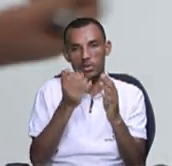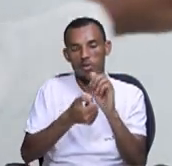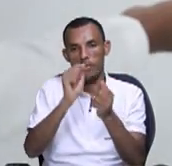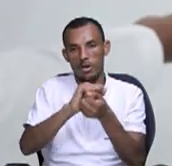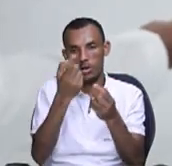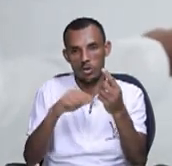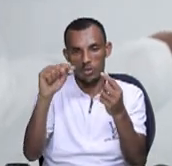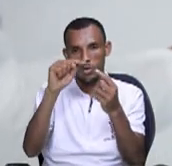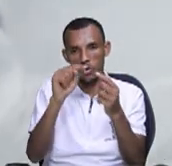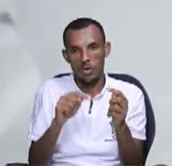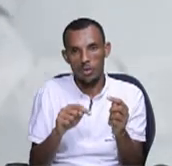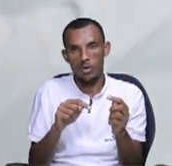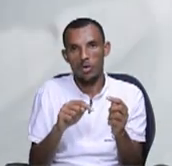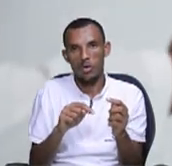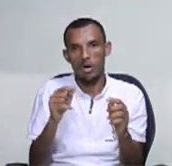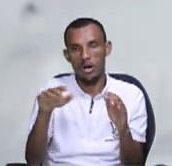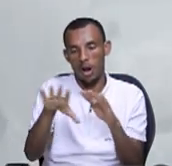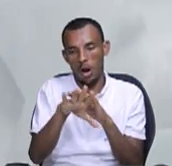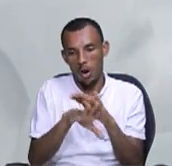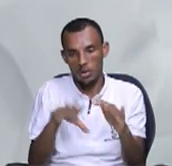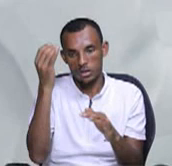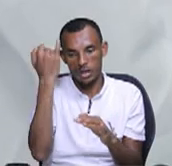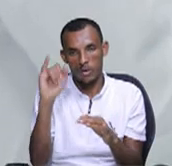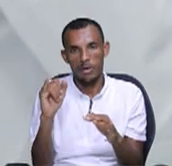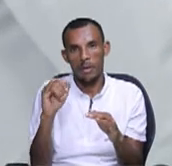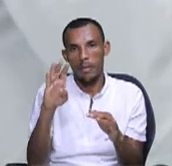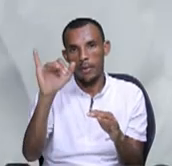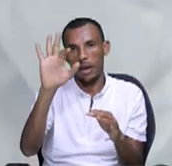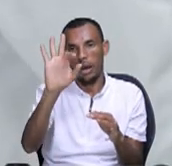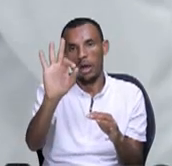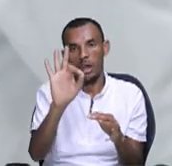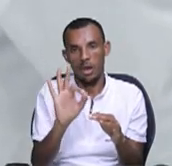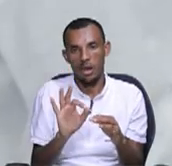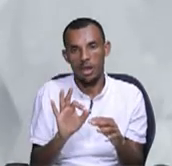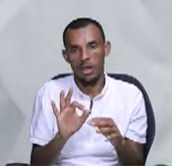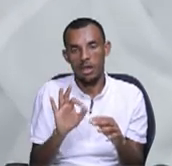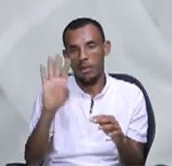converted to in lowest term by 9